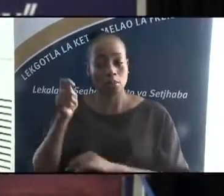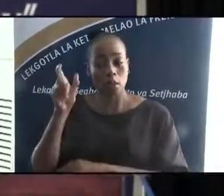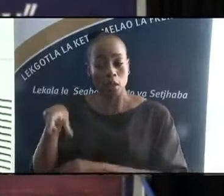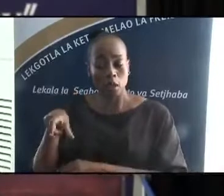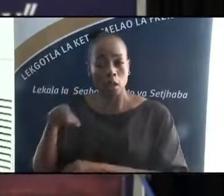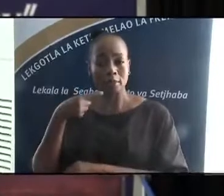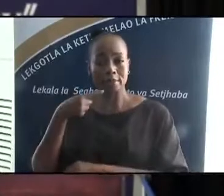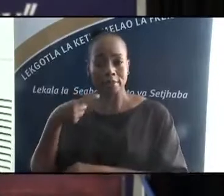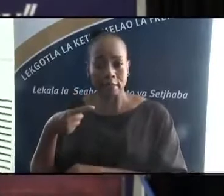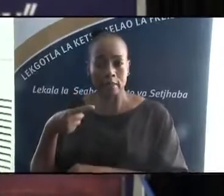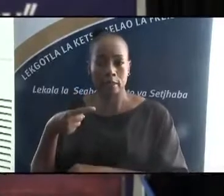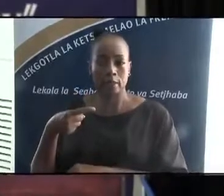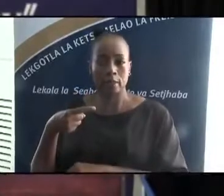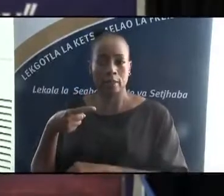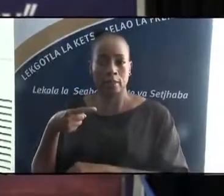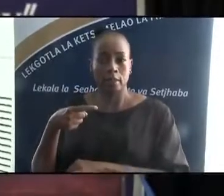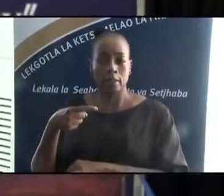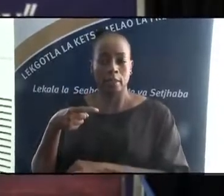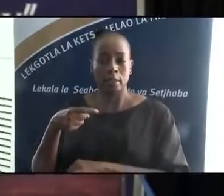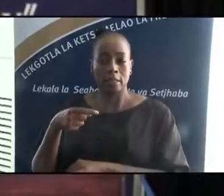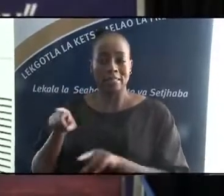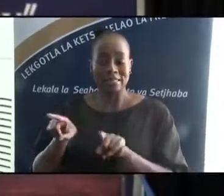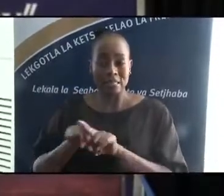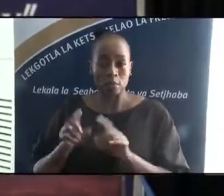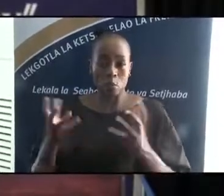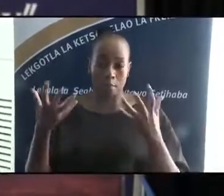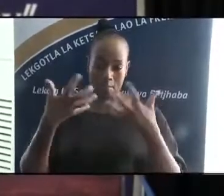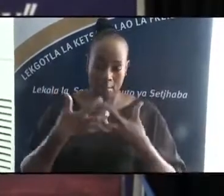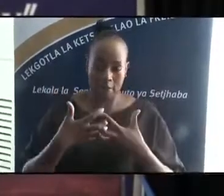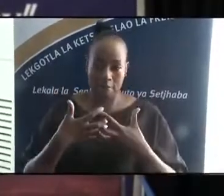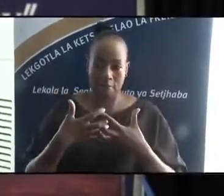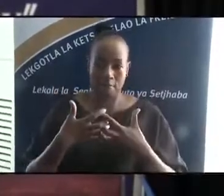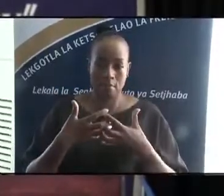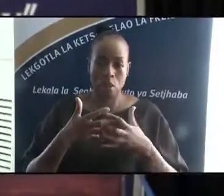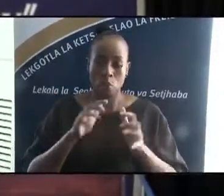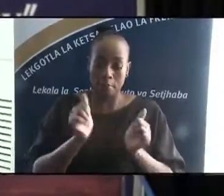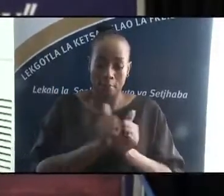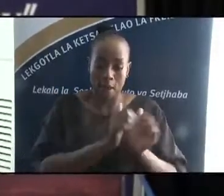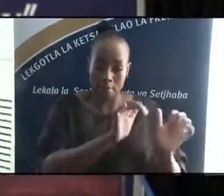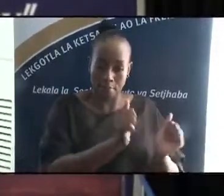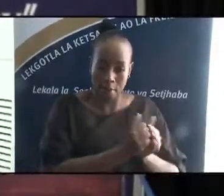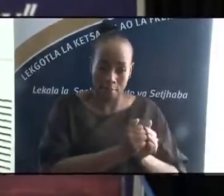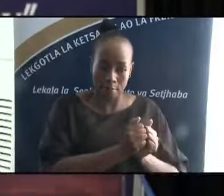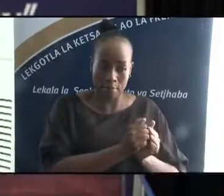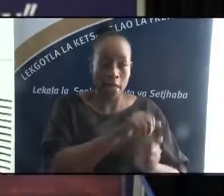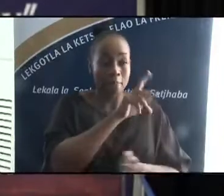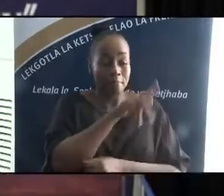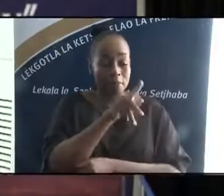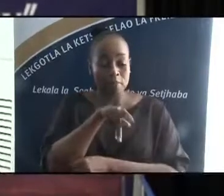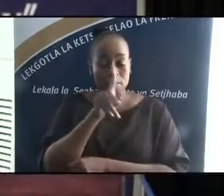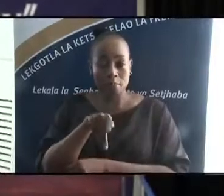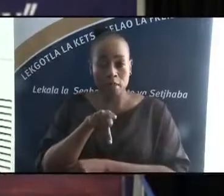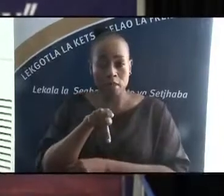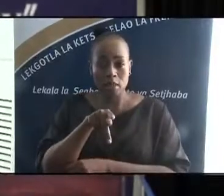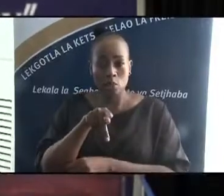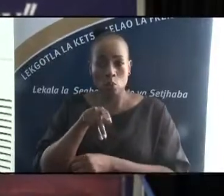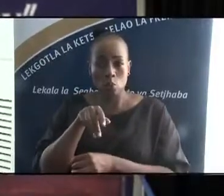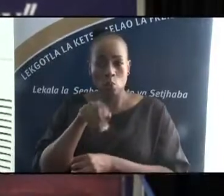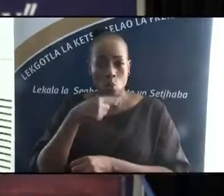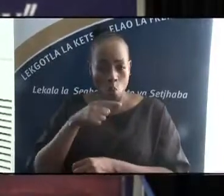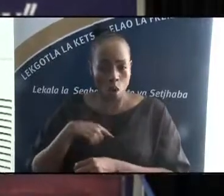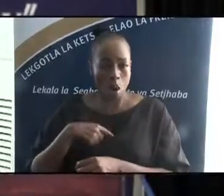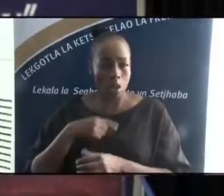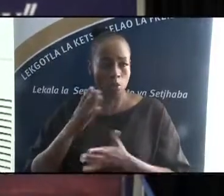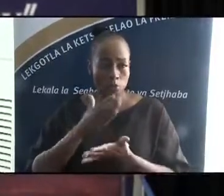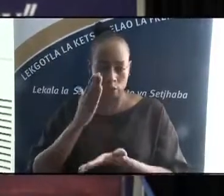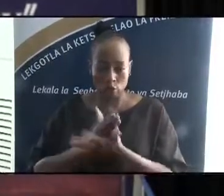Speaker, linking to that is public-private partnerships. Triple Ps are designed to meet the institution's needs and to fill